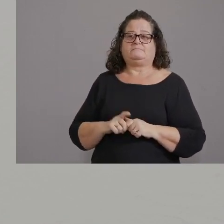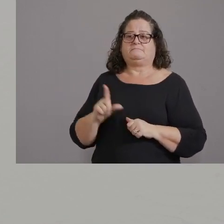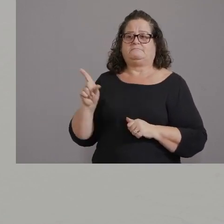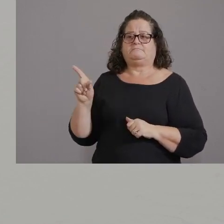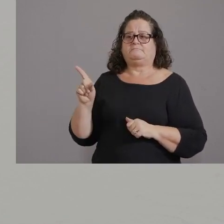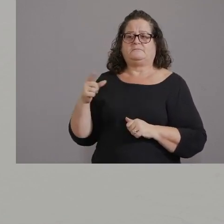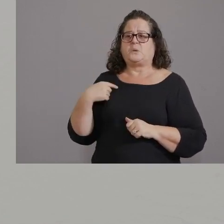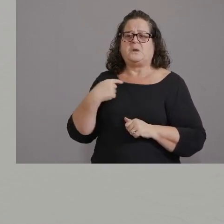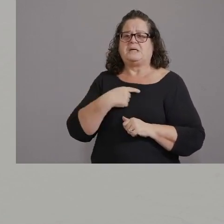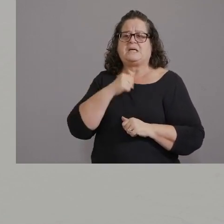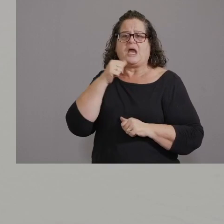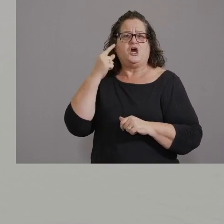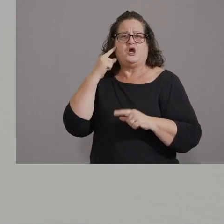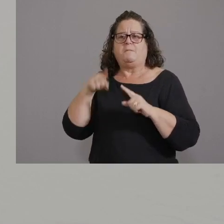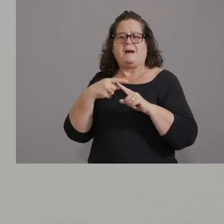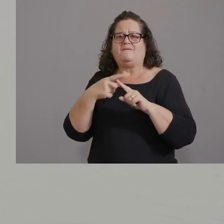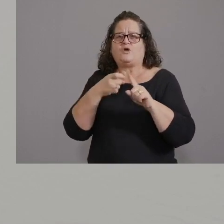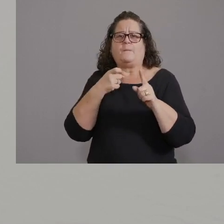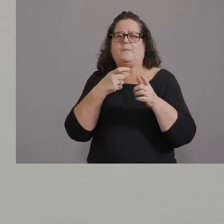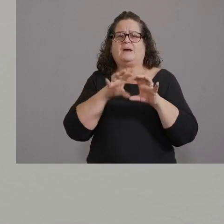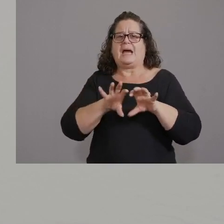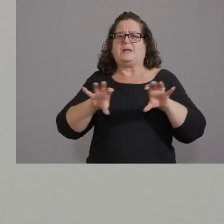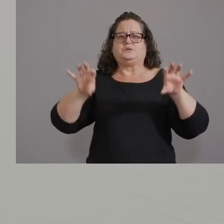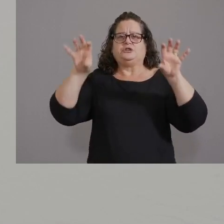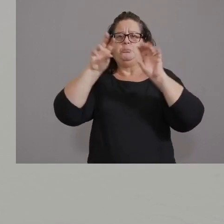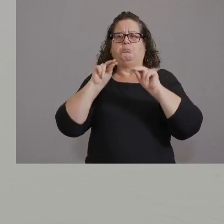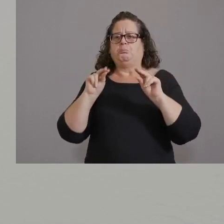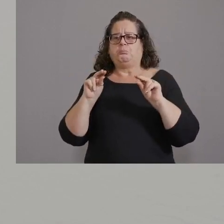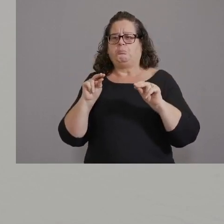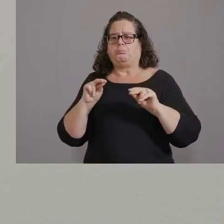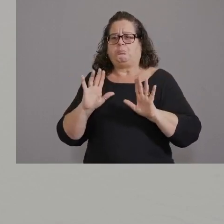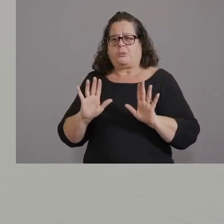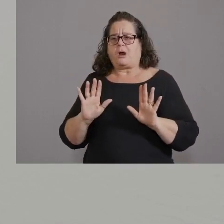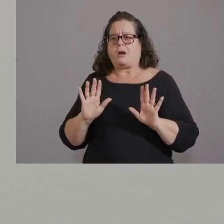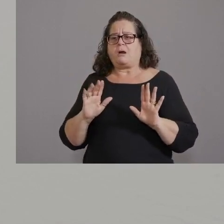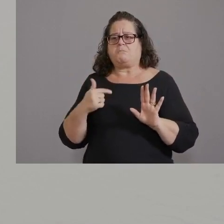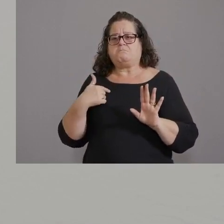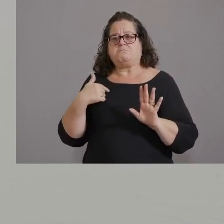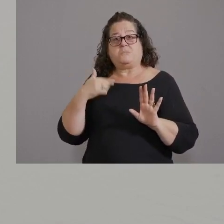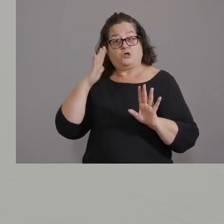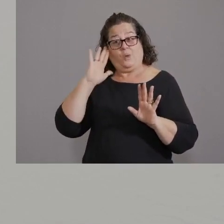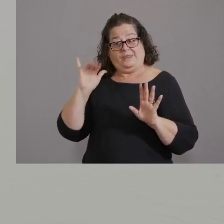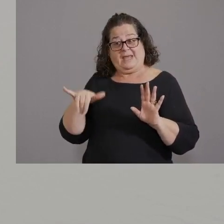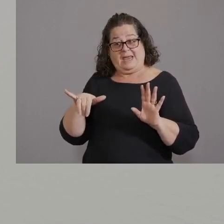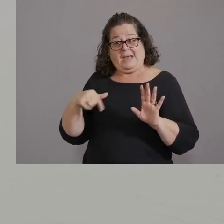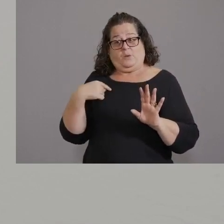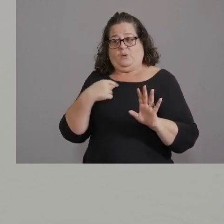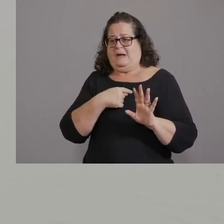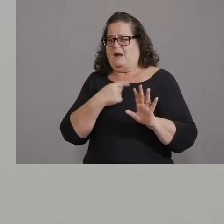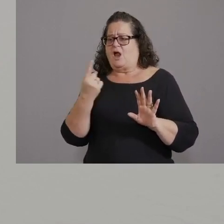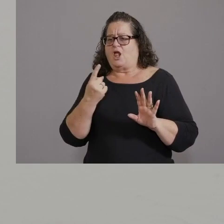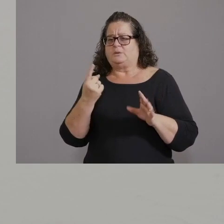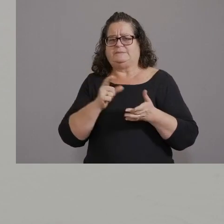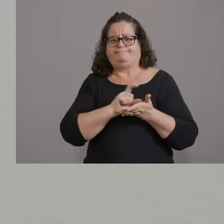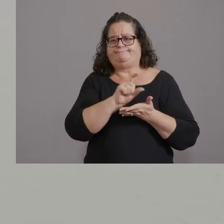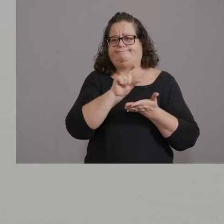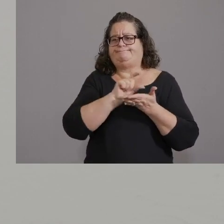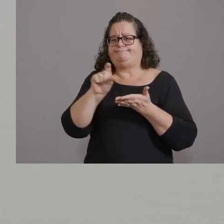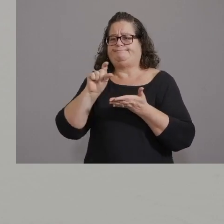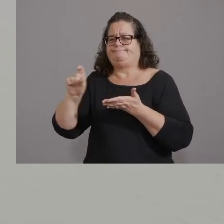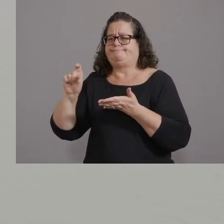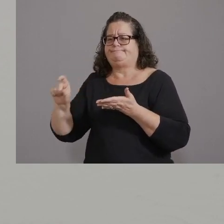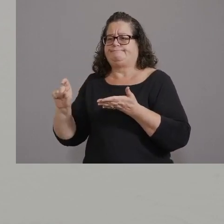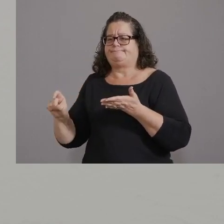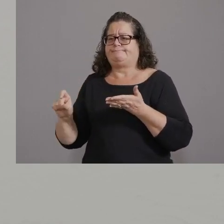that there are always concerns that because we allocate on a pro population basis or a pro rata basis, that